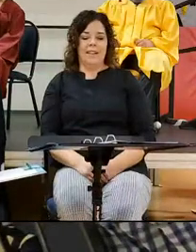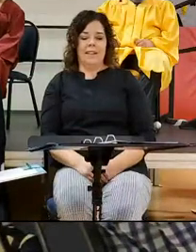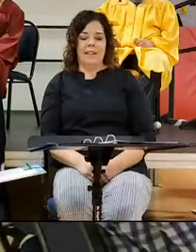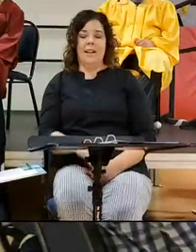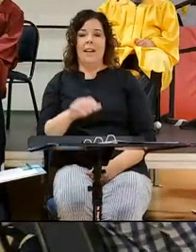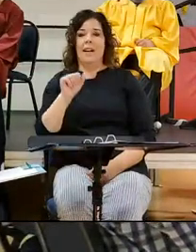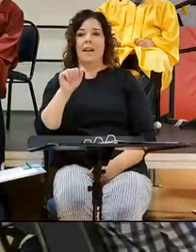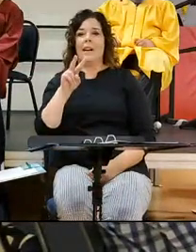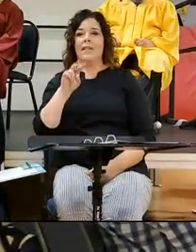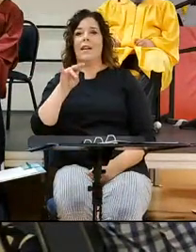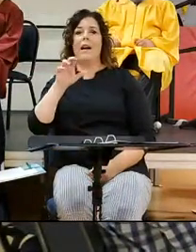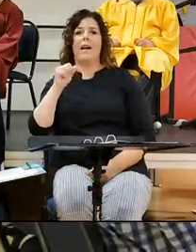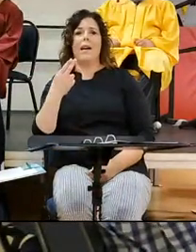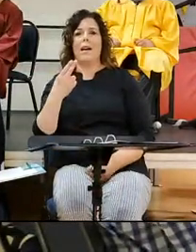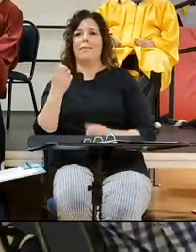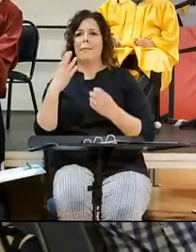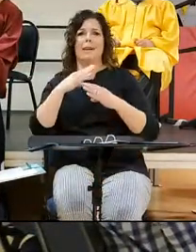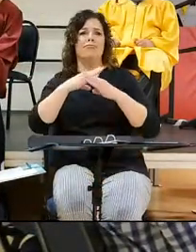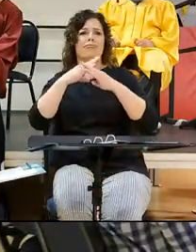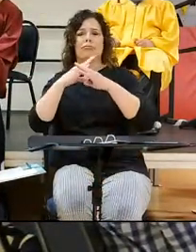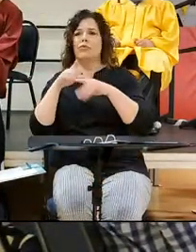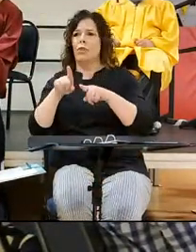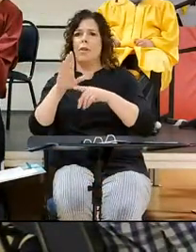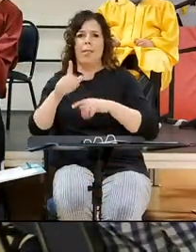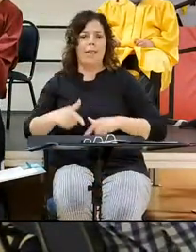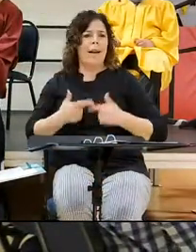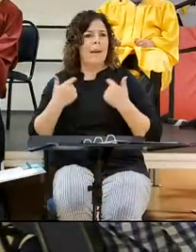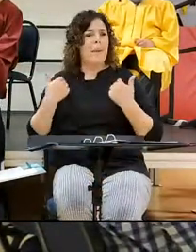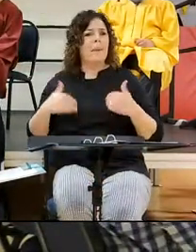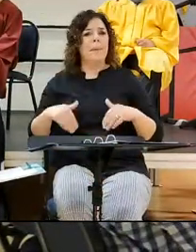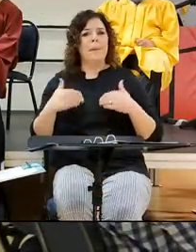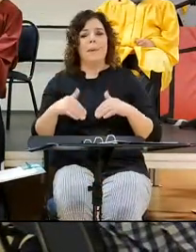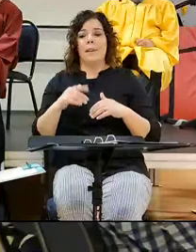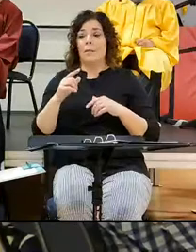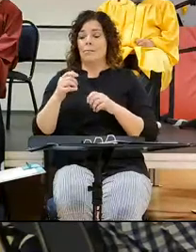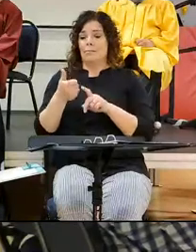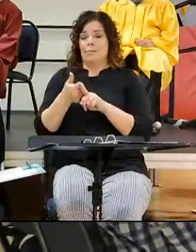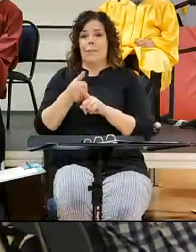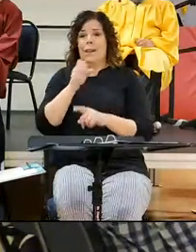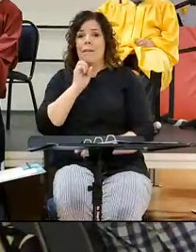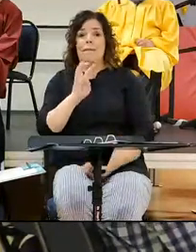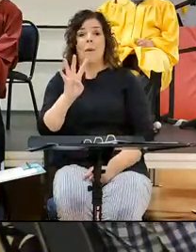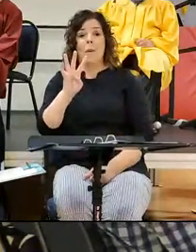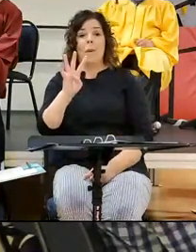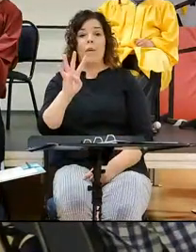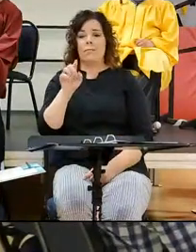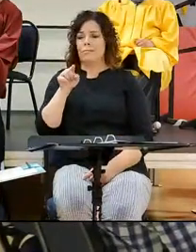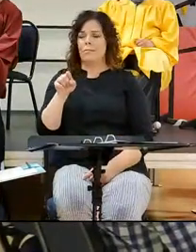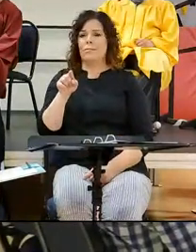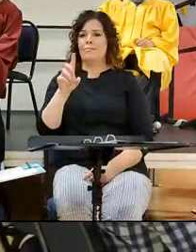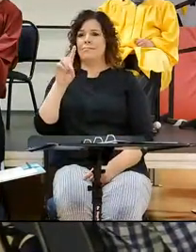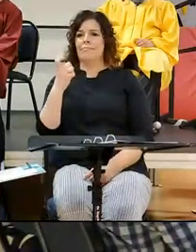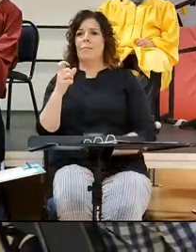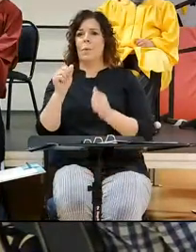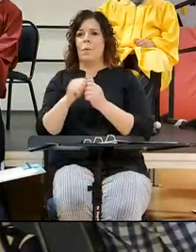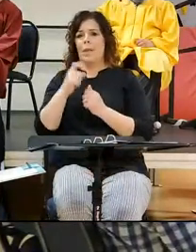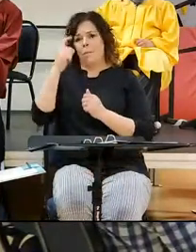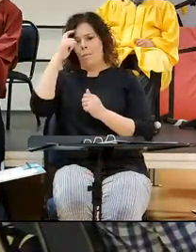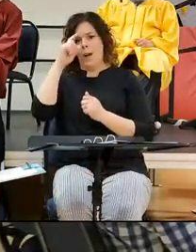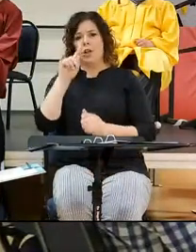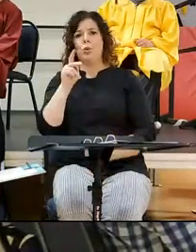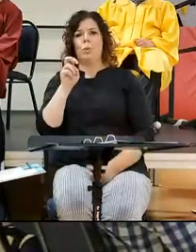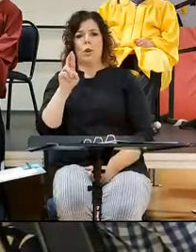Avi has had many obstacles in her life. When she was 4 years old, she was diagnosed with a brain